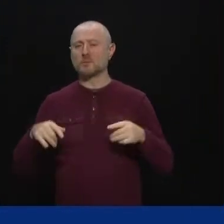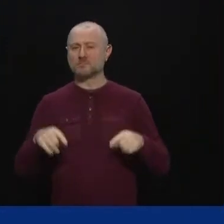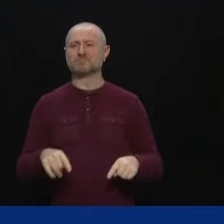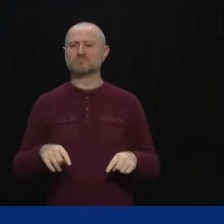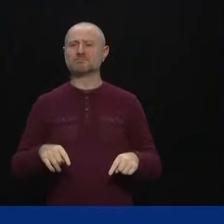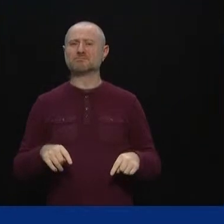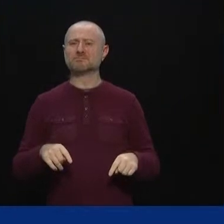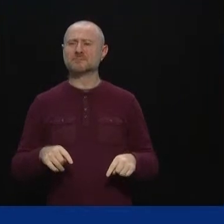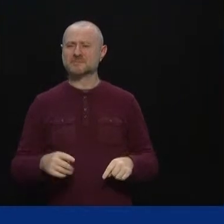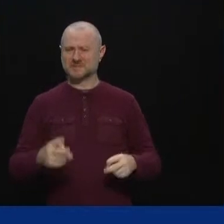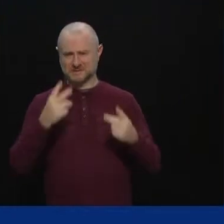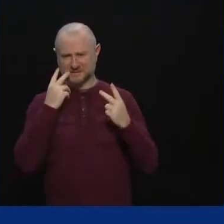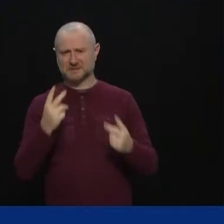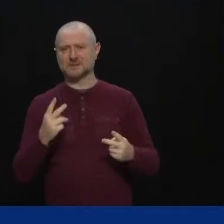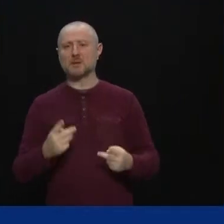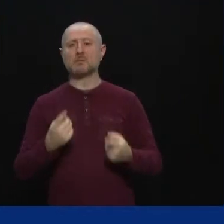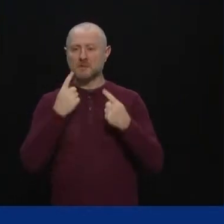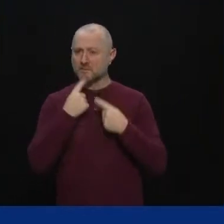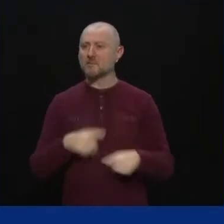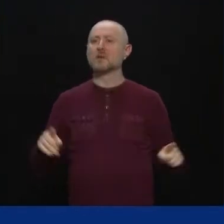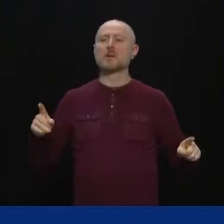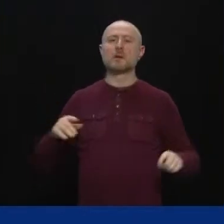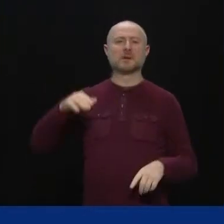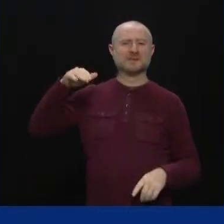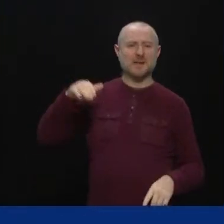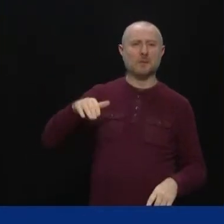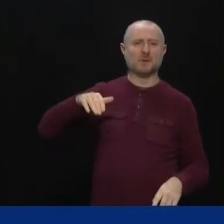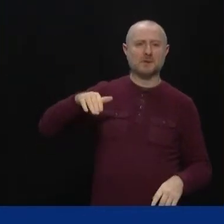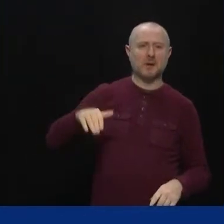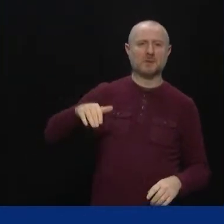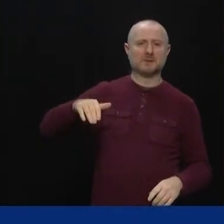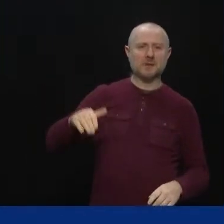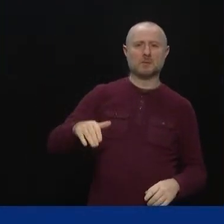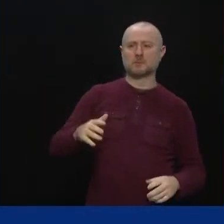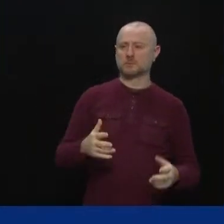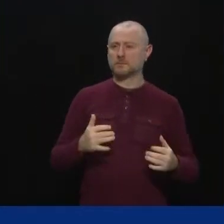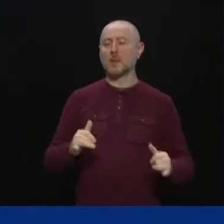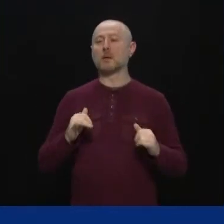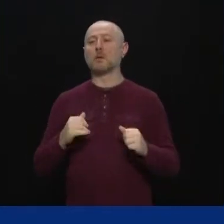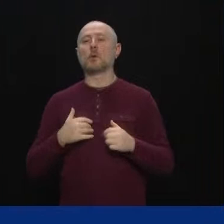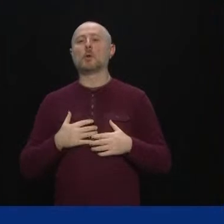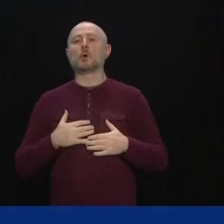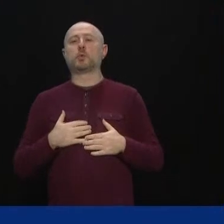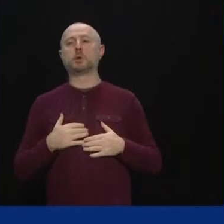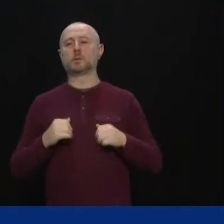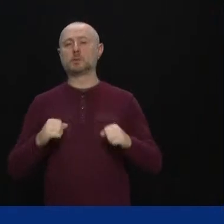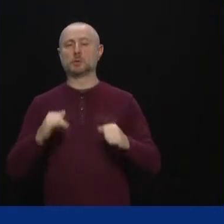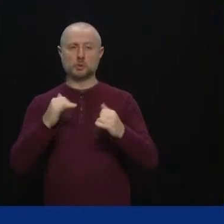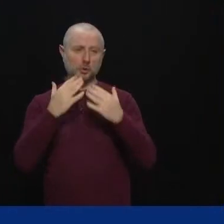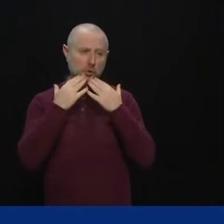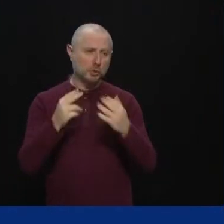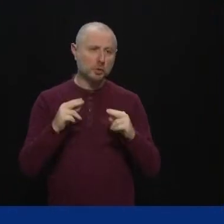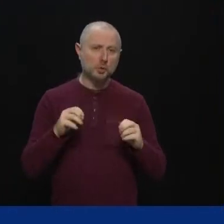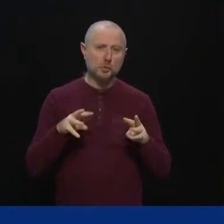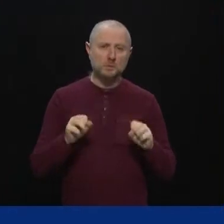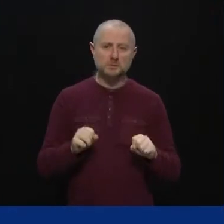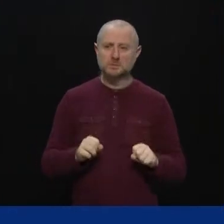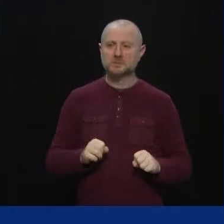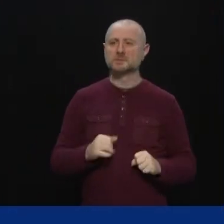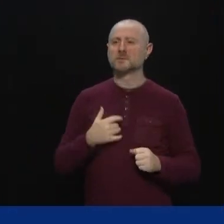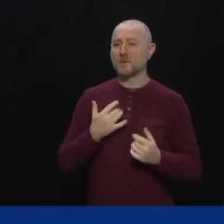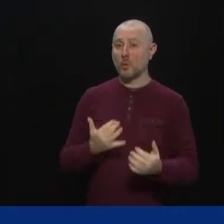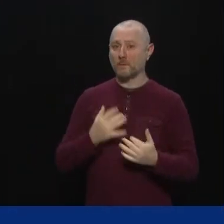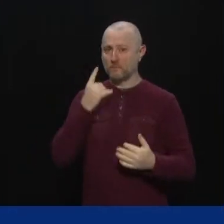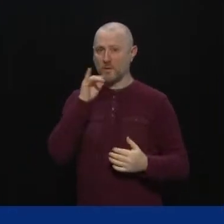seeing this long-awaited, much-anticipated decline. So very good news. I have been waiting a long time to be able to say this.